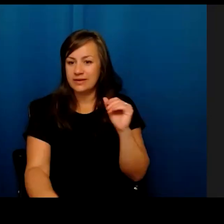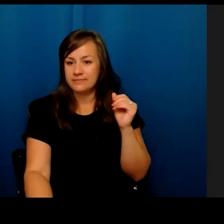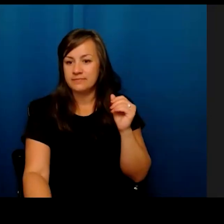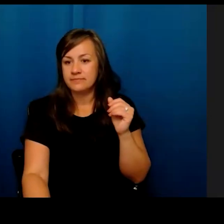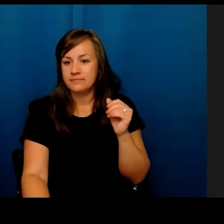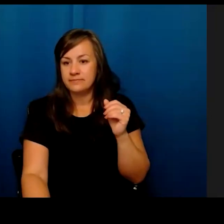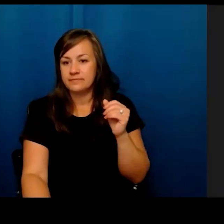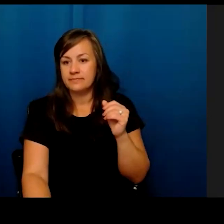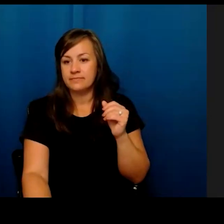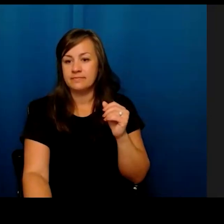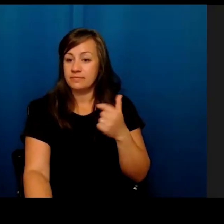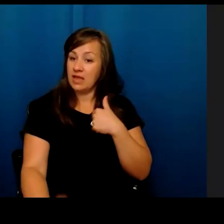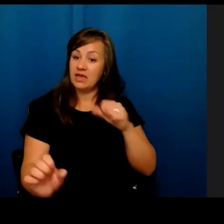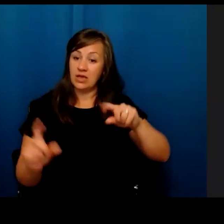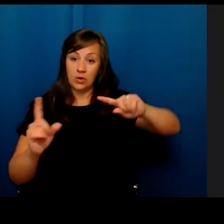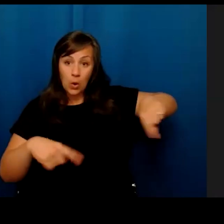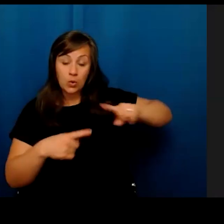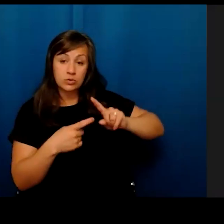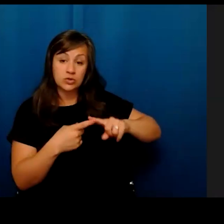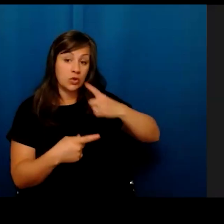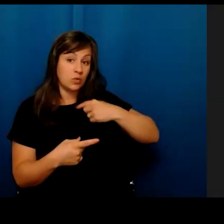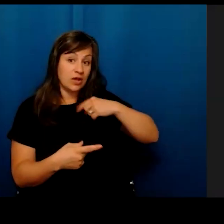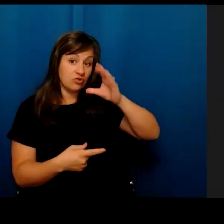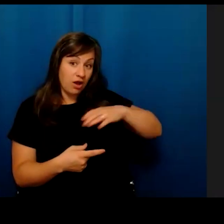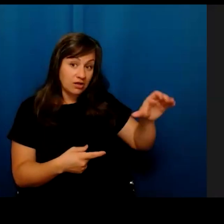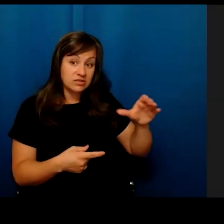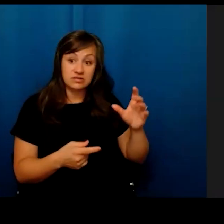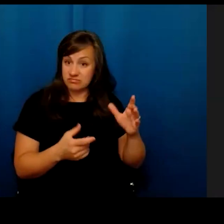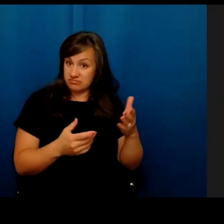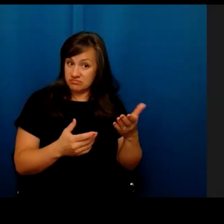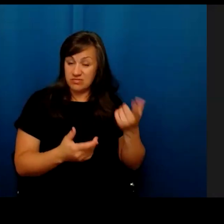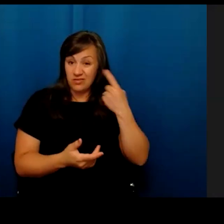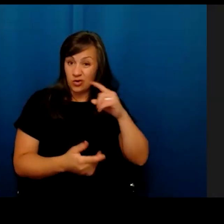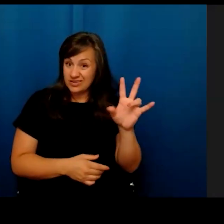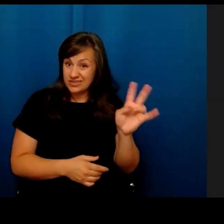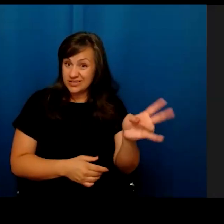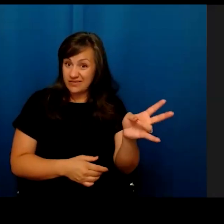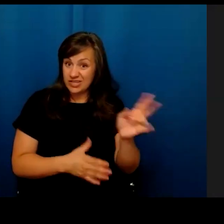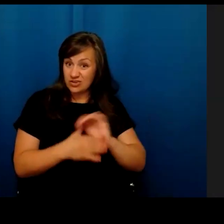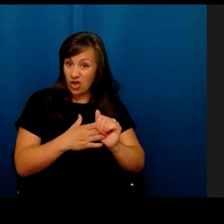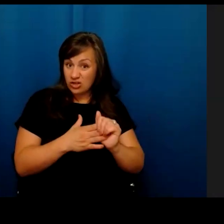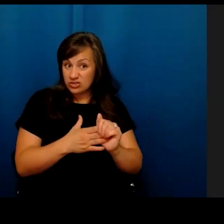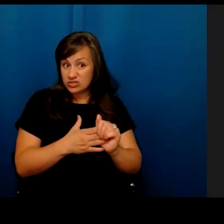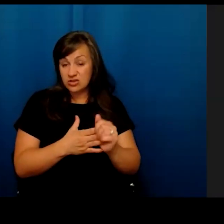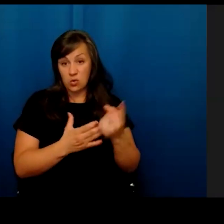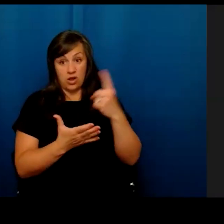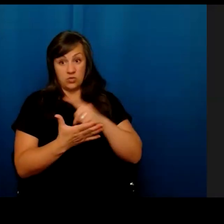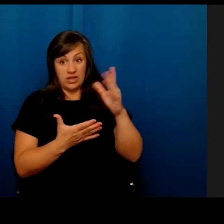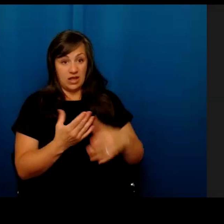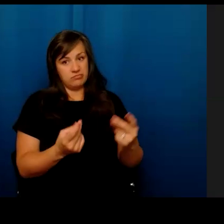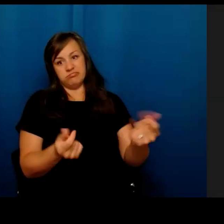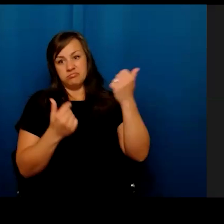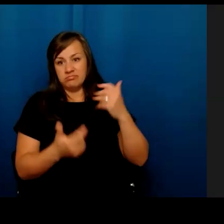like, oh, I can go to the Red Cross and hey, for $70 or so, one weekend, I've earned my